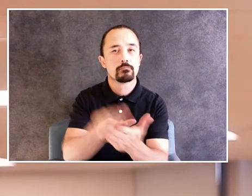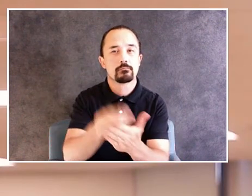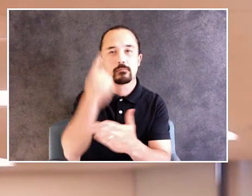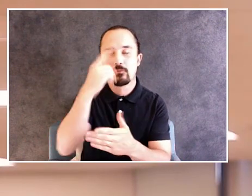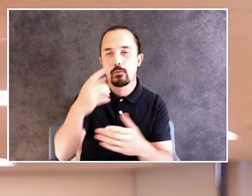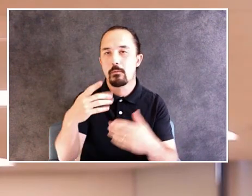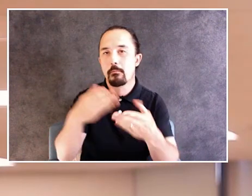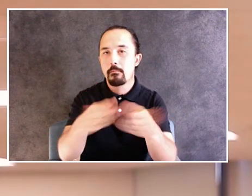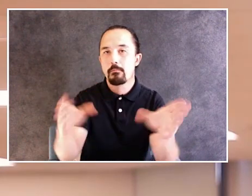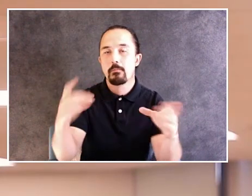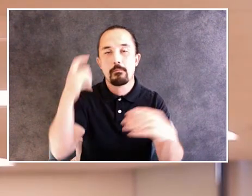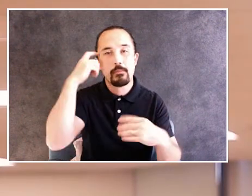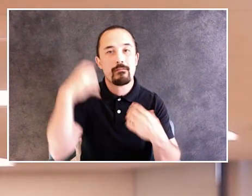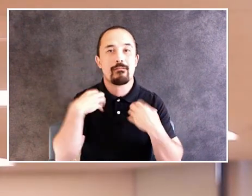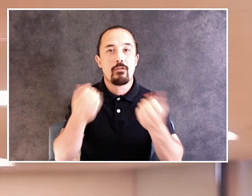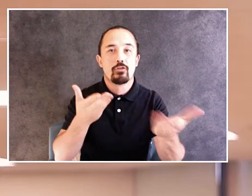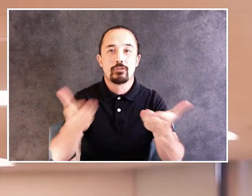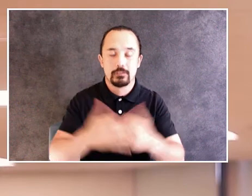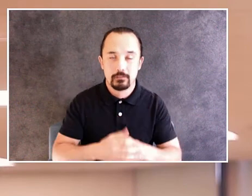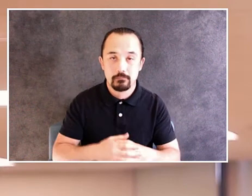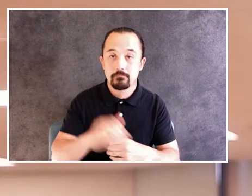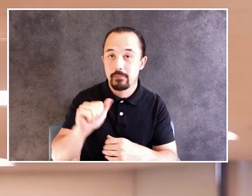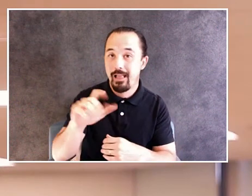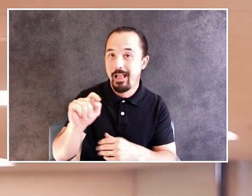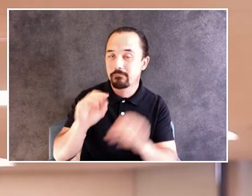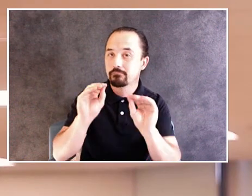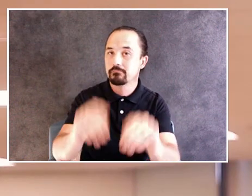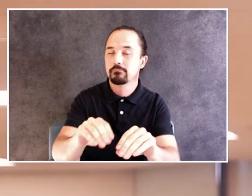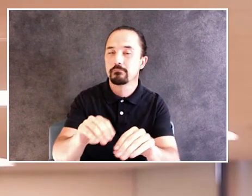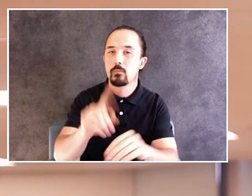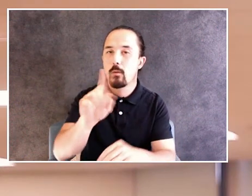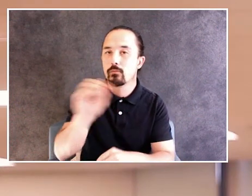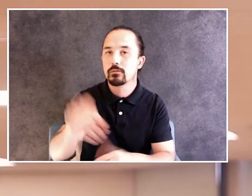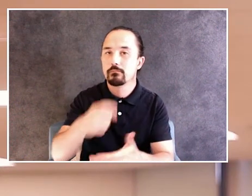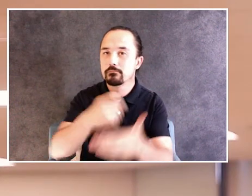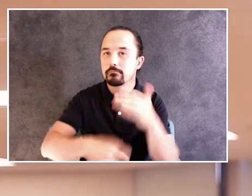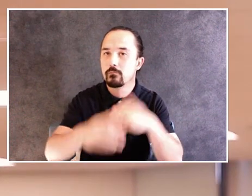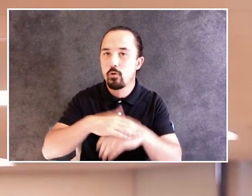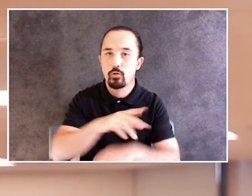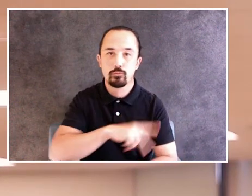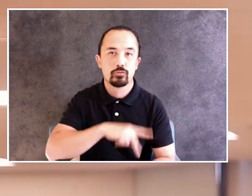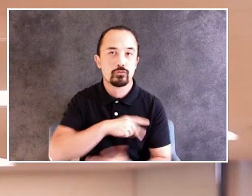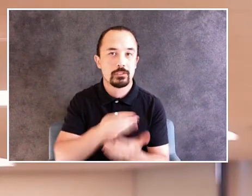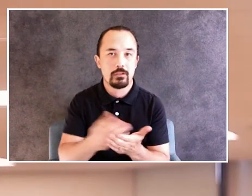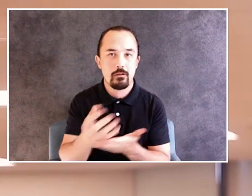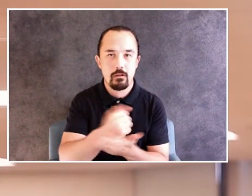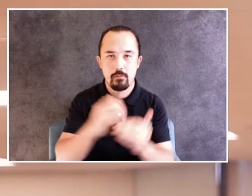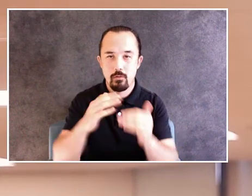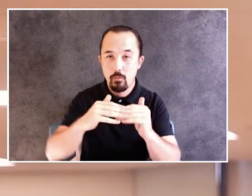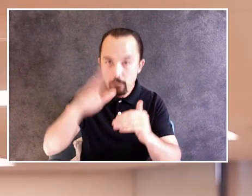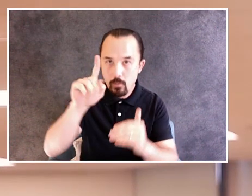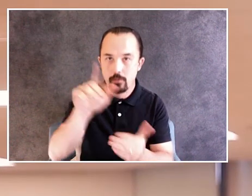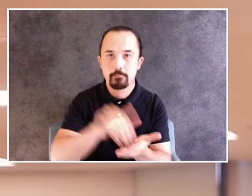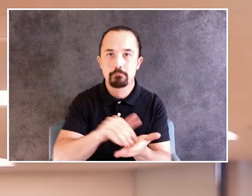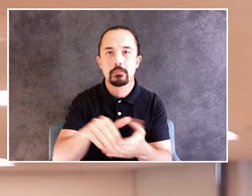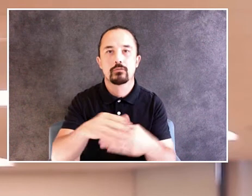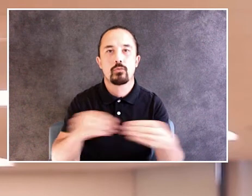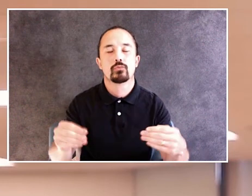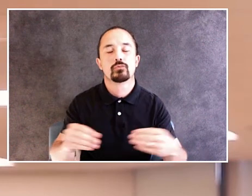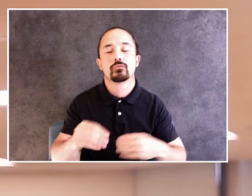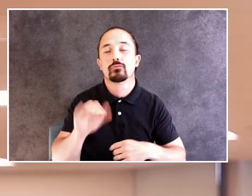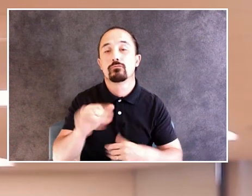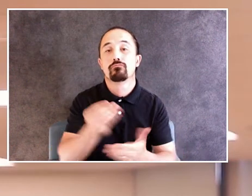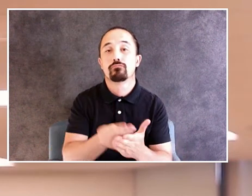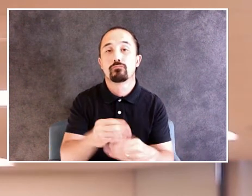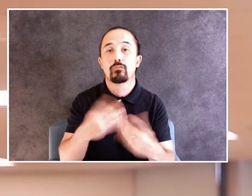mental health services. The act imposed a 1% taxation on personal income exceeding $1 million. This funding